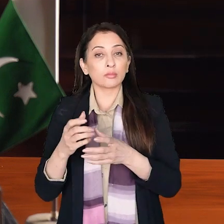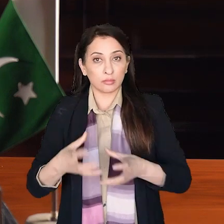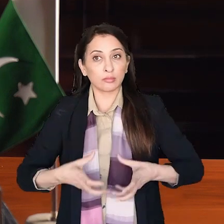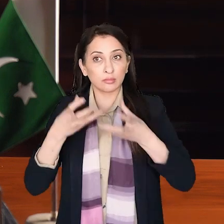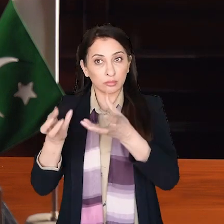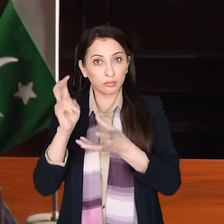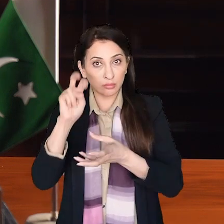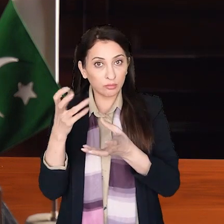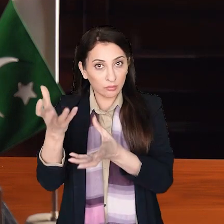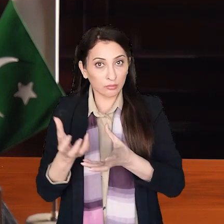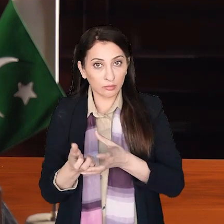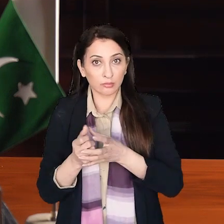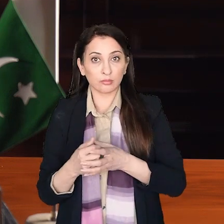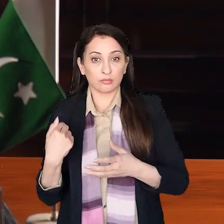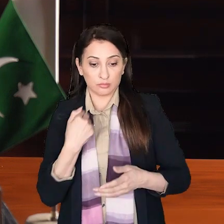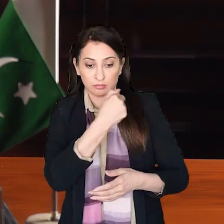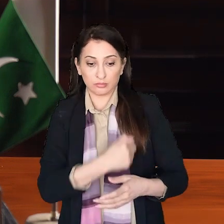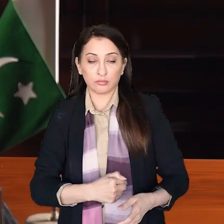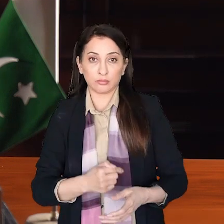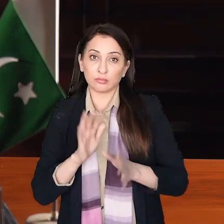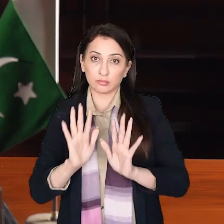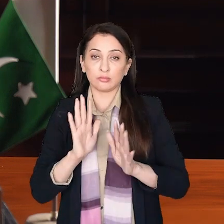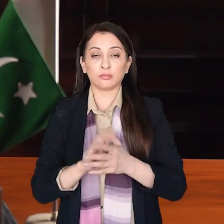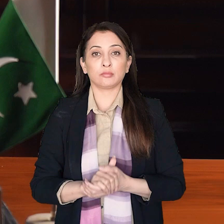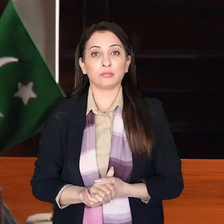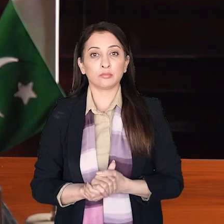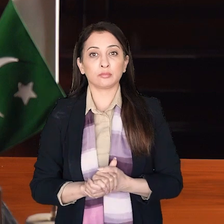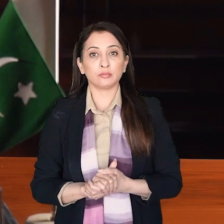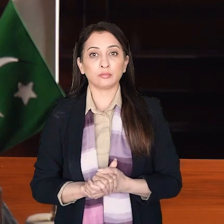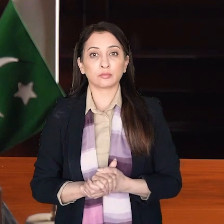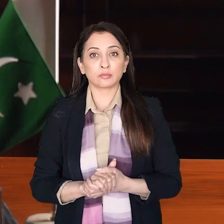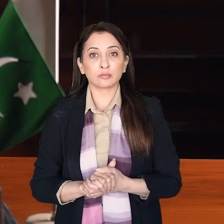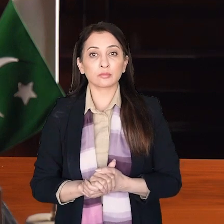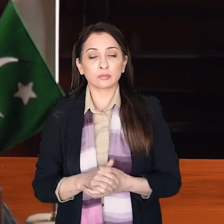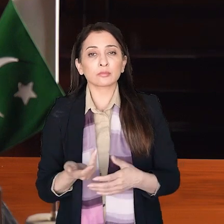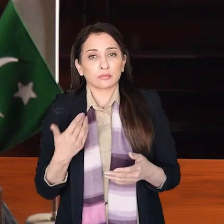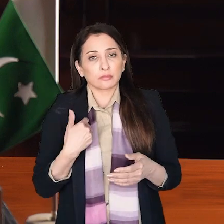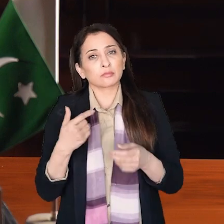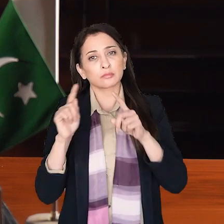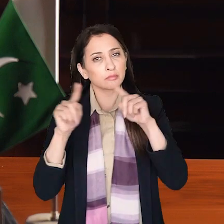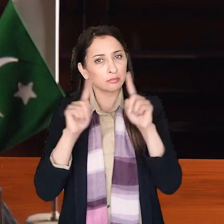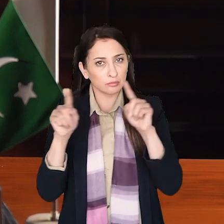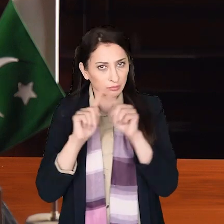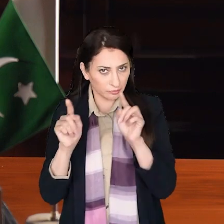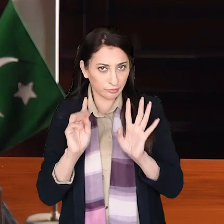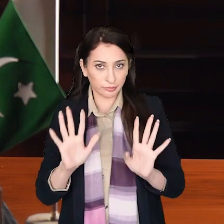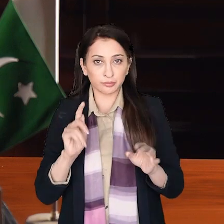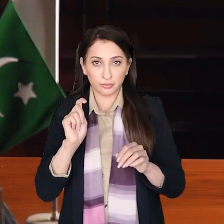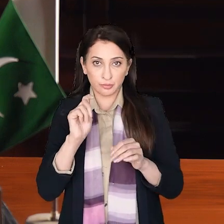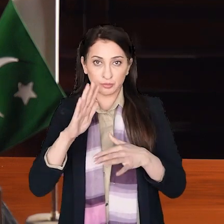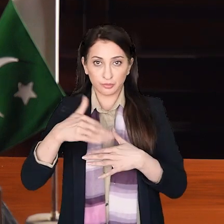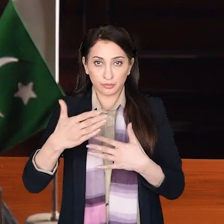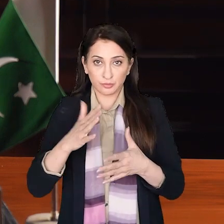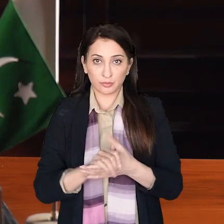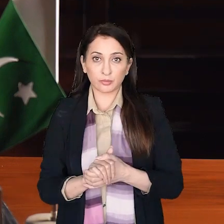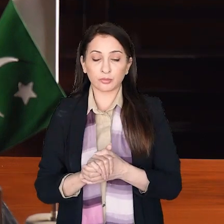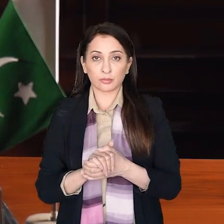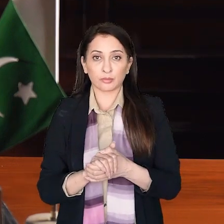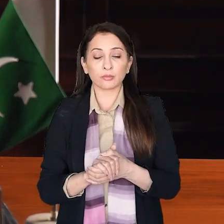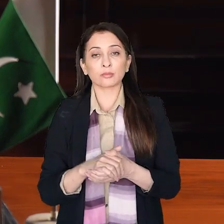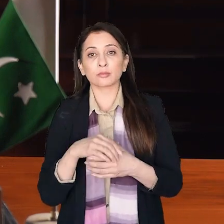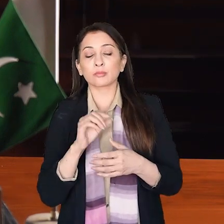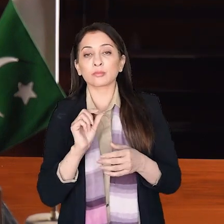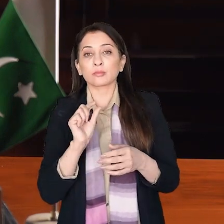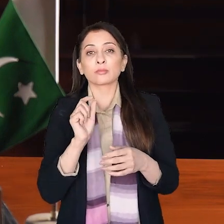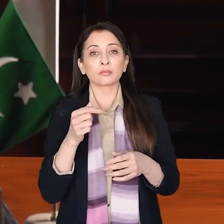glaze and CNC compound from China. However, now we are diversifying into different fields. We're looking for those